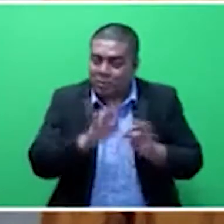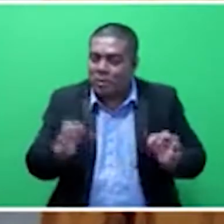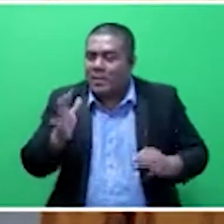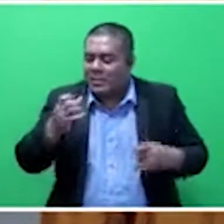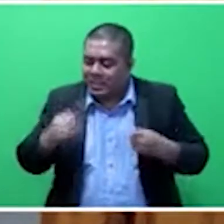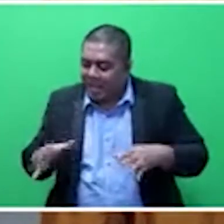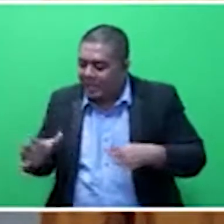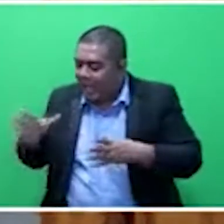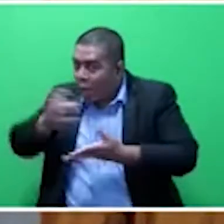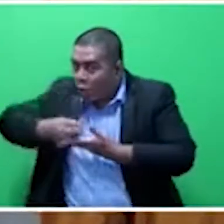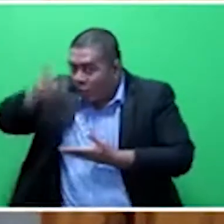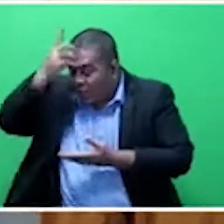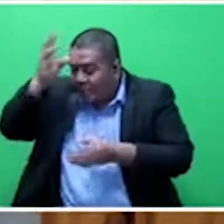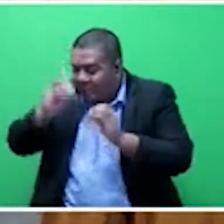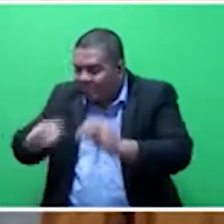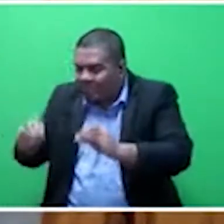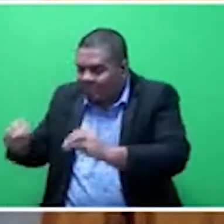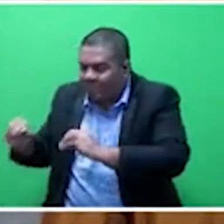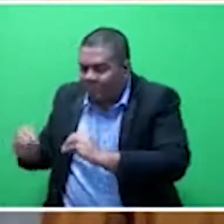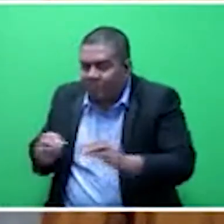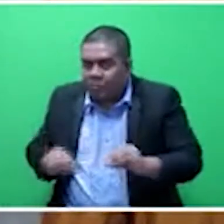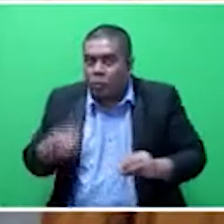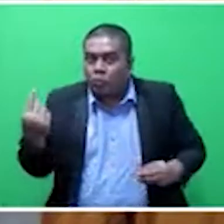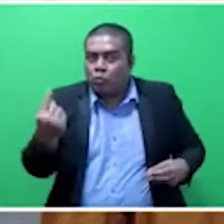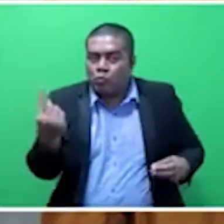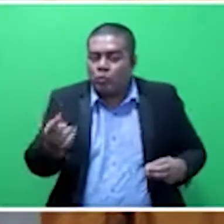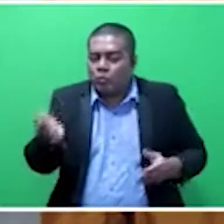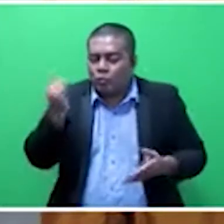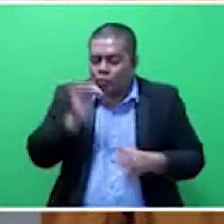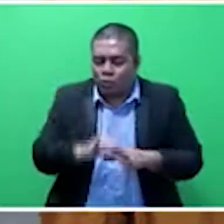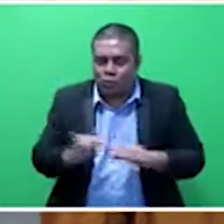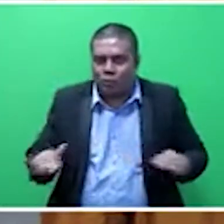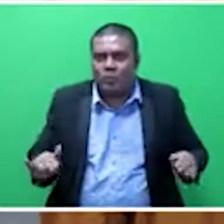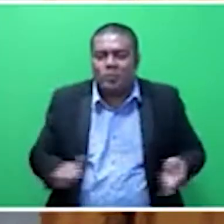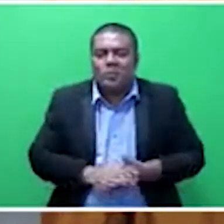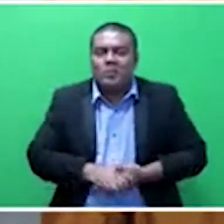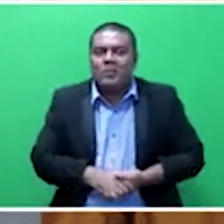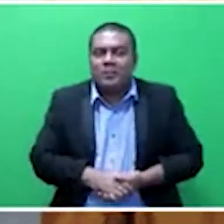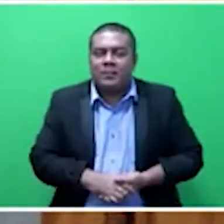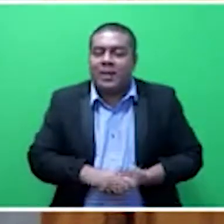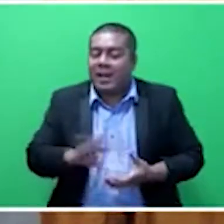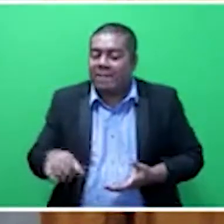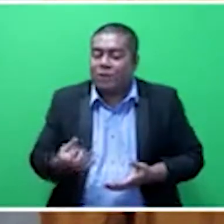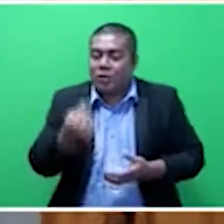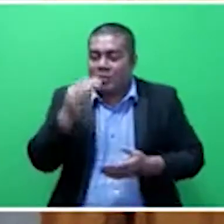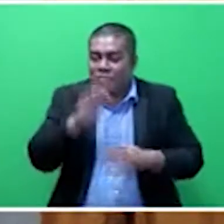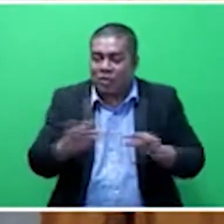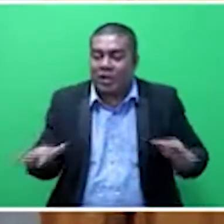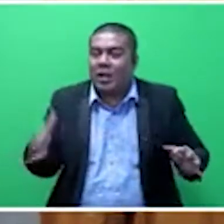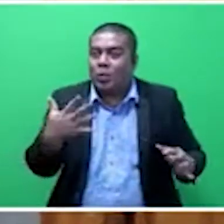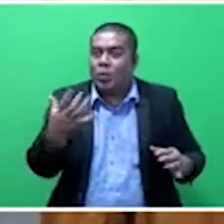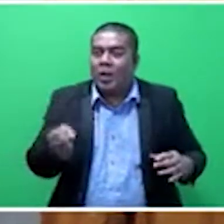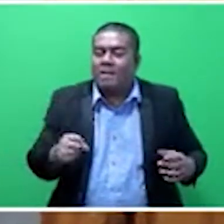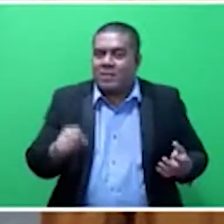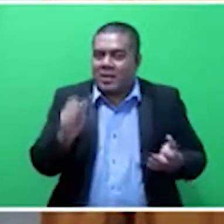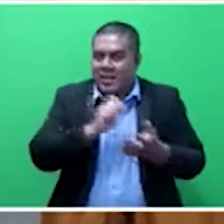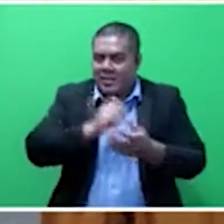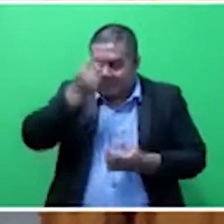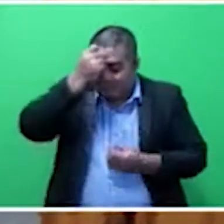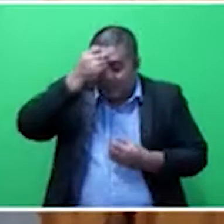children," unquote. This Fiji government has been instrumental in the education of every child so that we have a literate society.